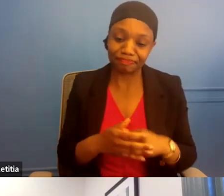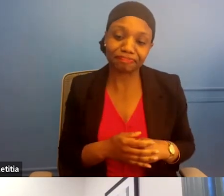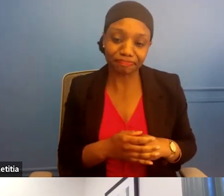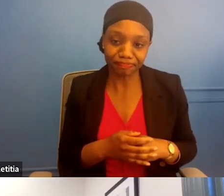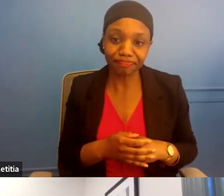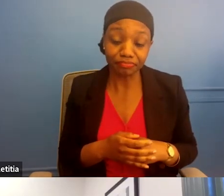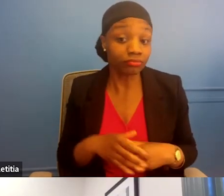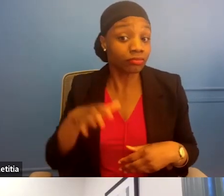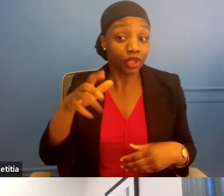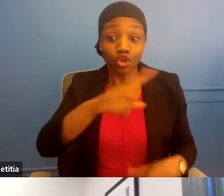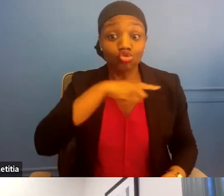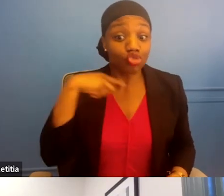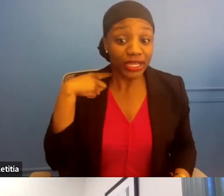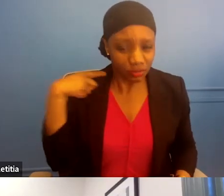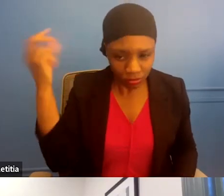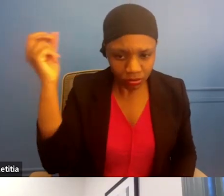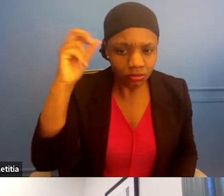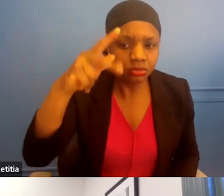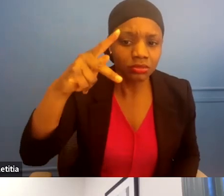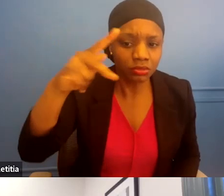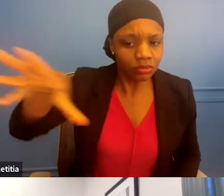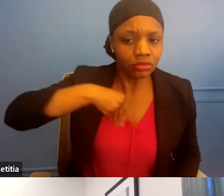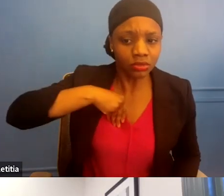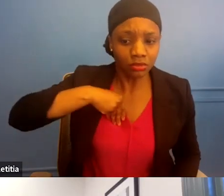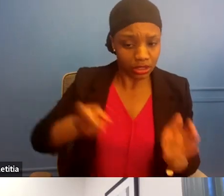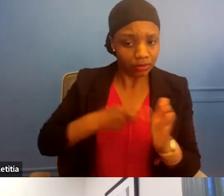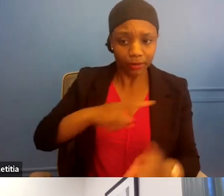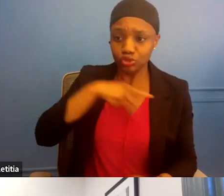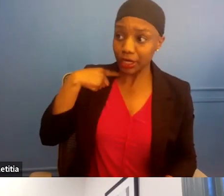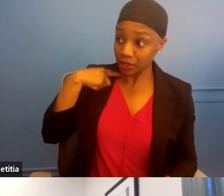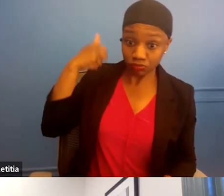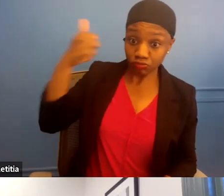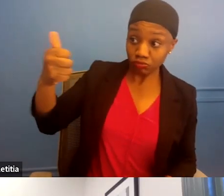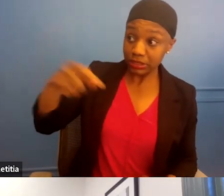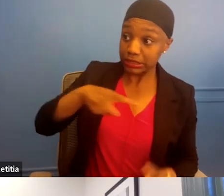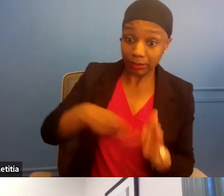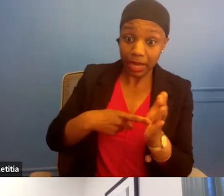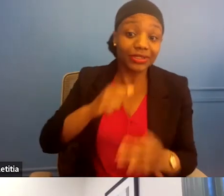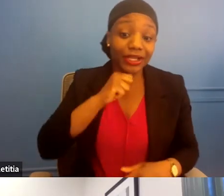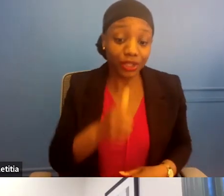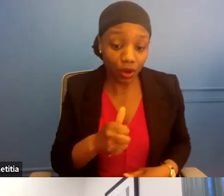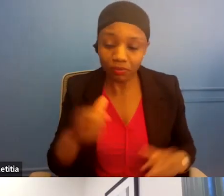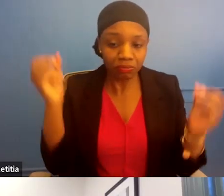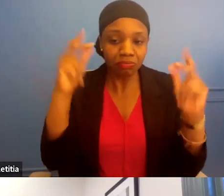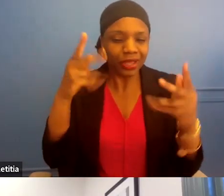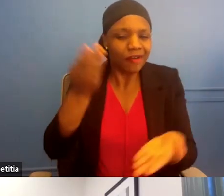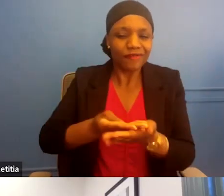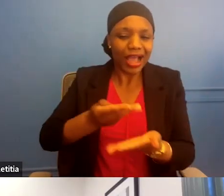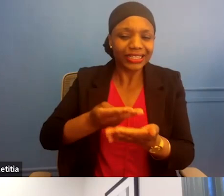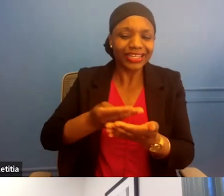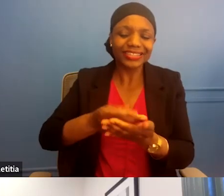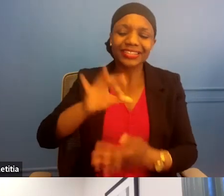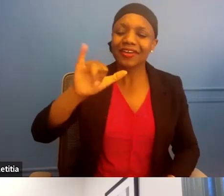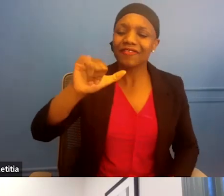it's okay to take risks. You know, sometimes they work and sometimes they don't. And finance, there's so many, the broad term